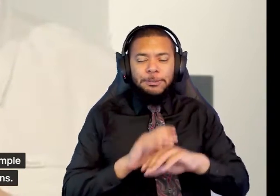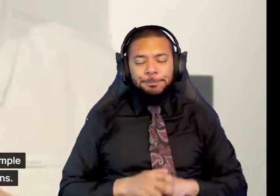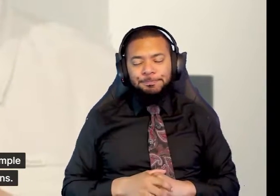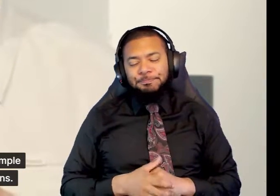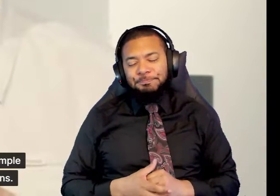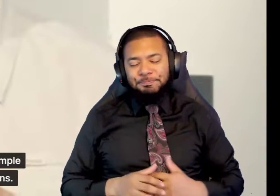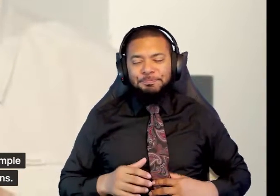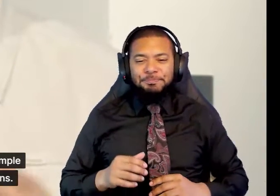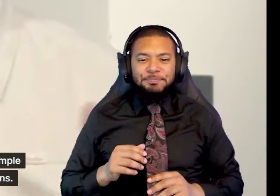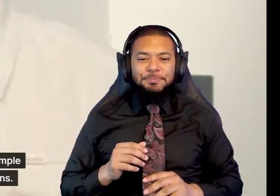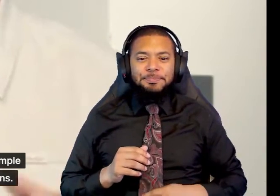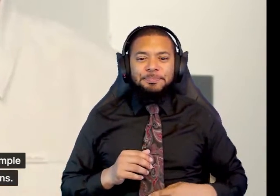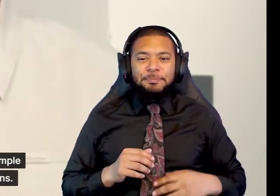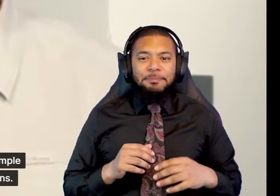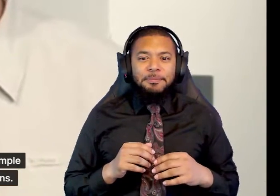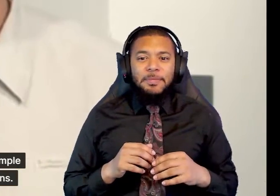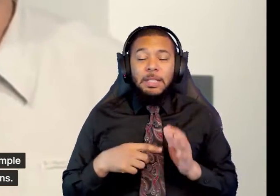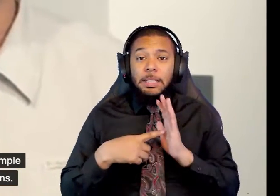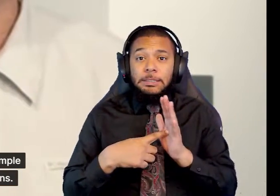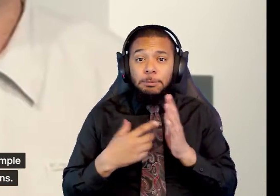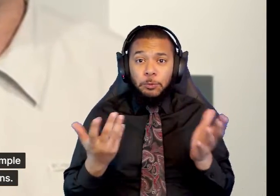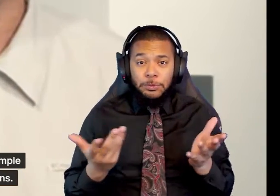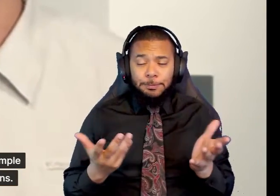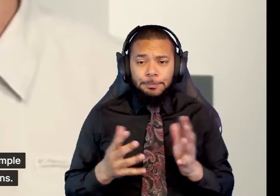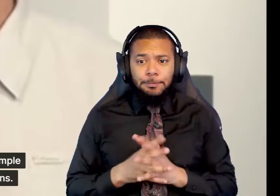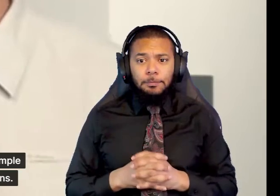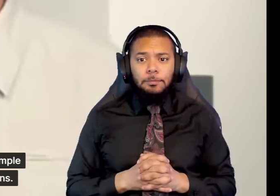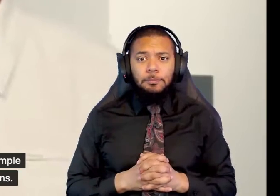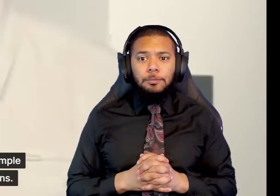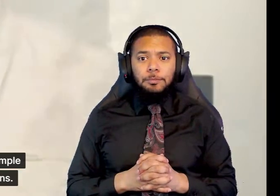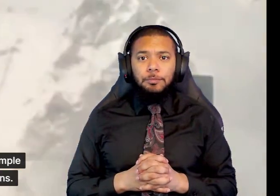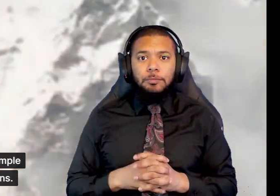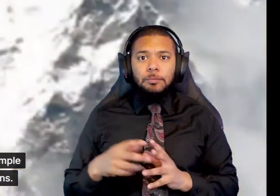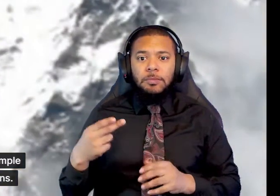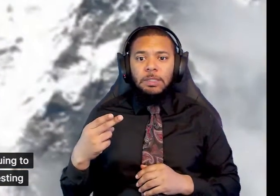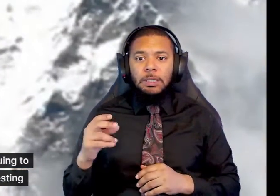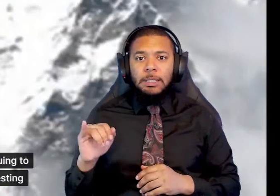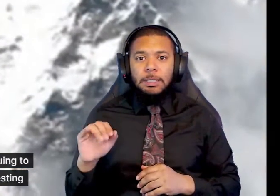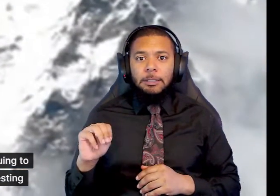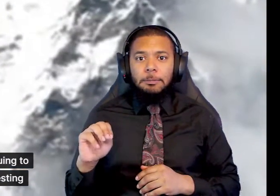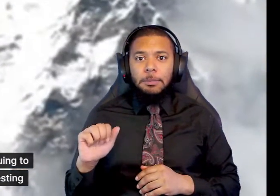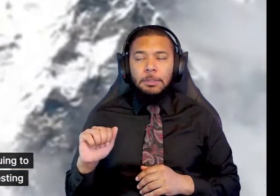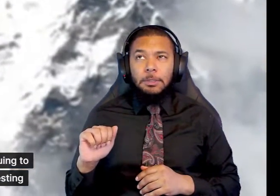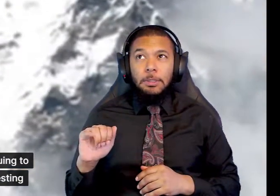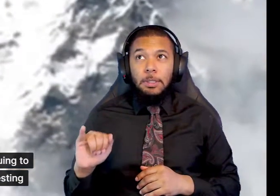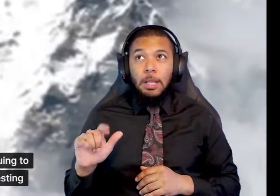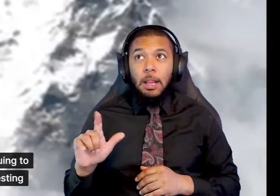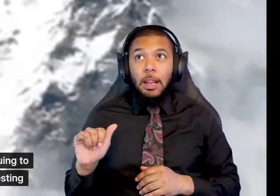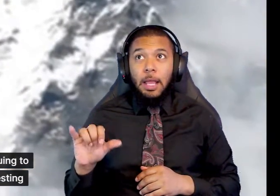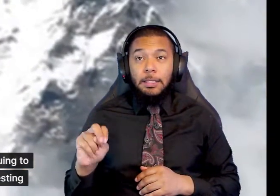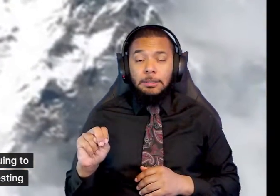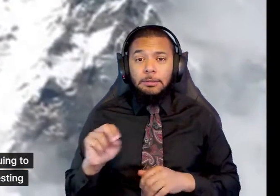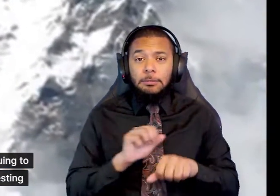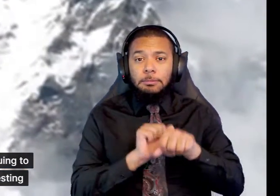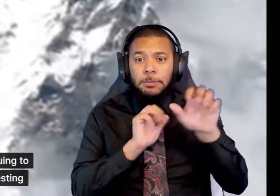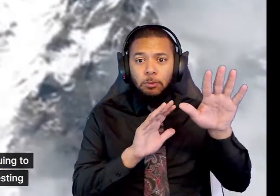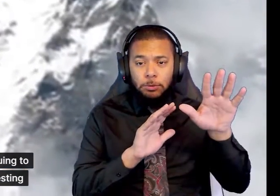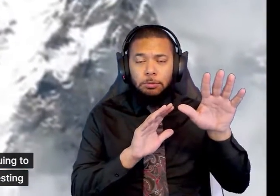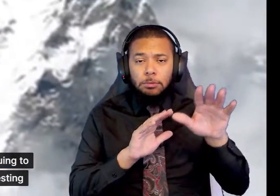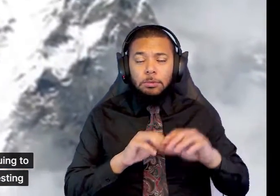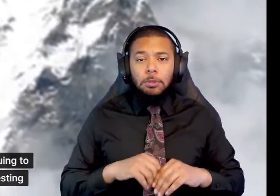build. An example of this are the Himalayan mountains. Himalayan mountains